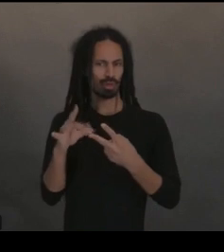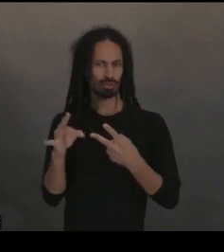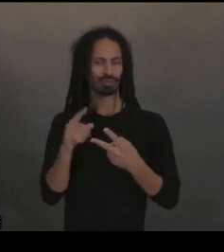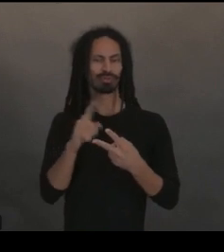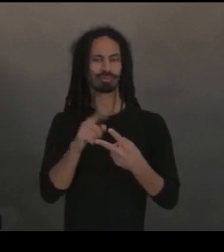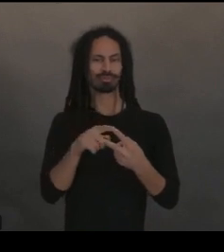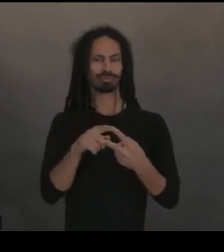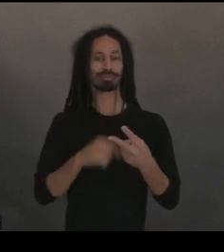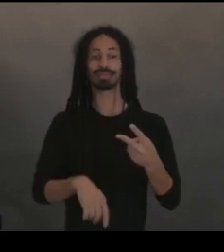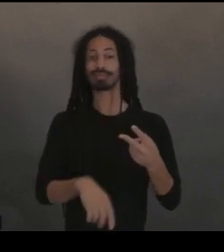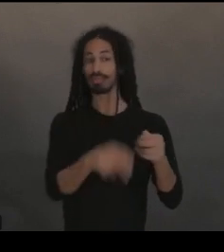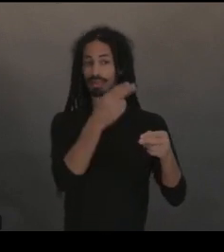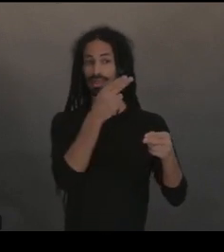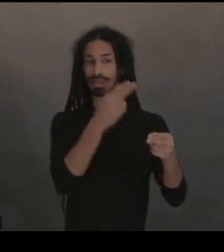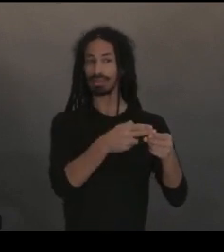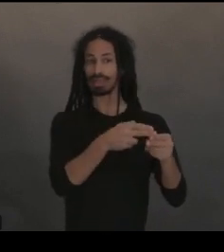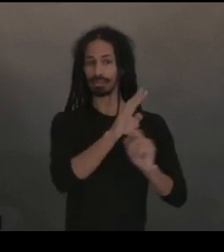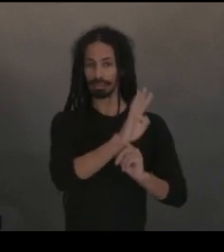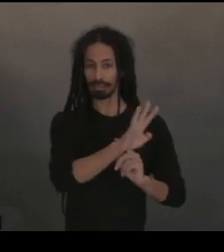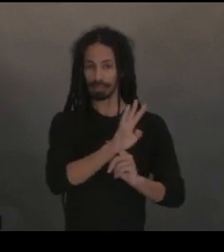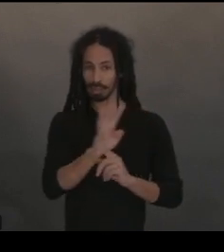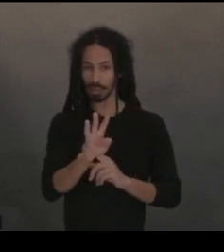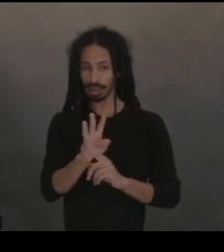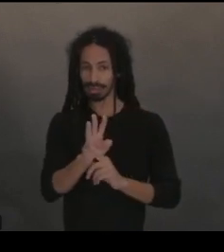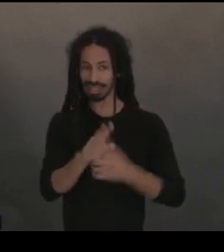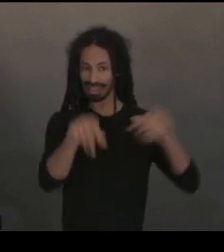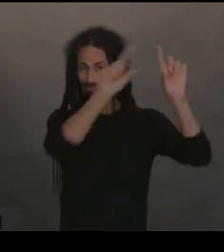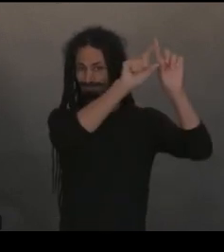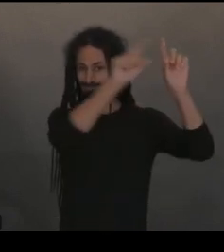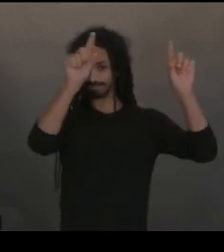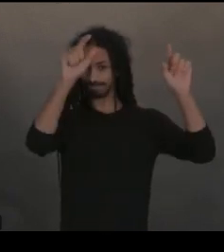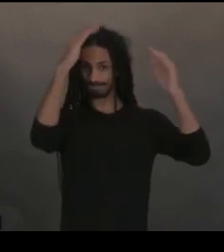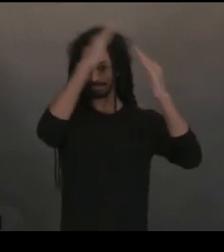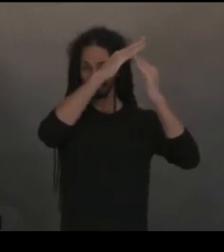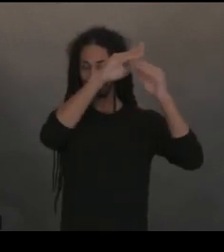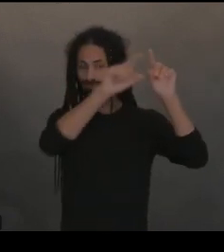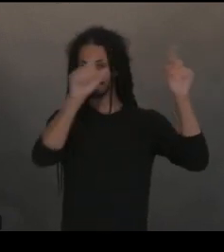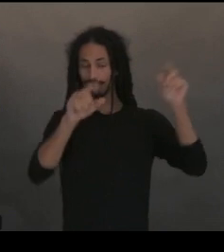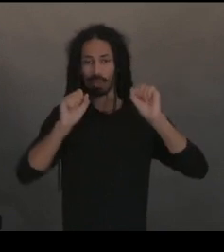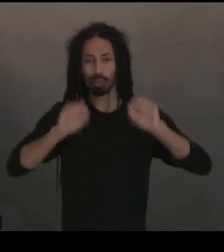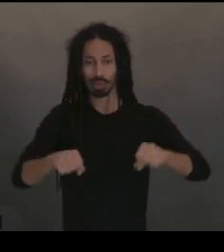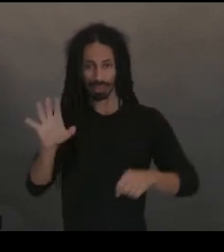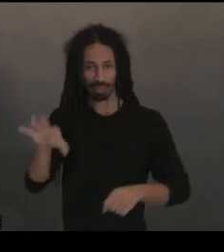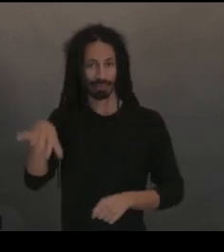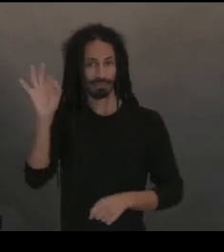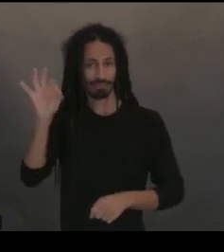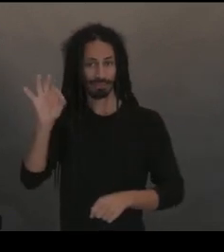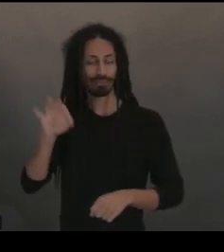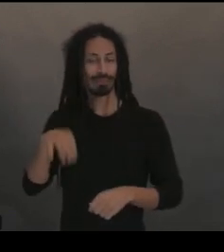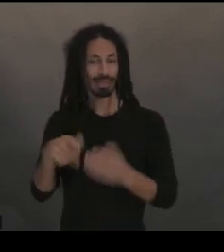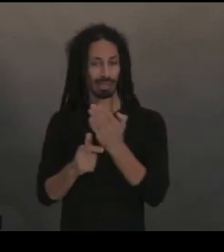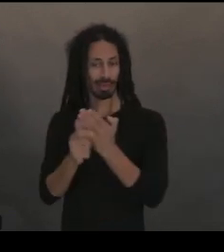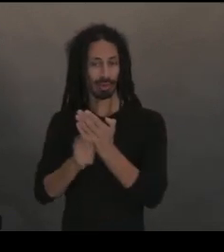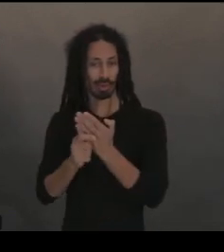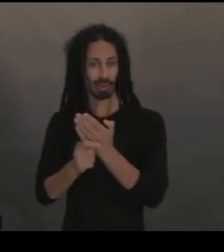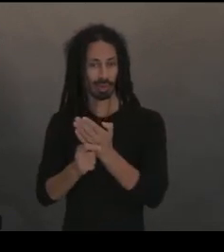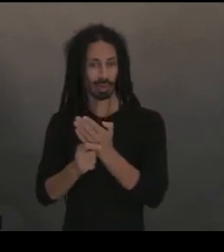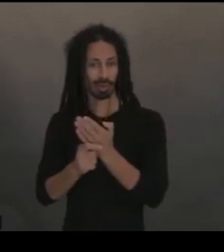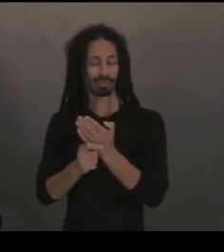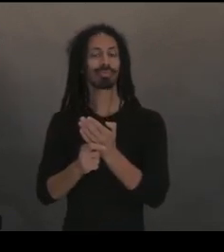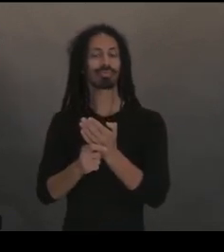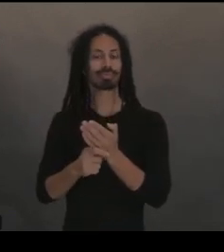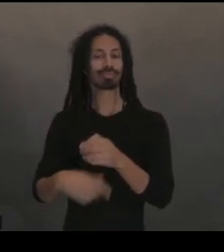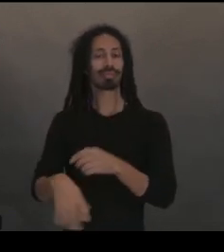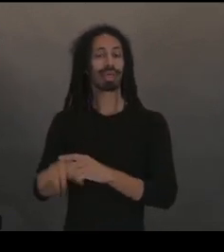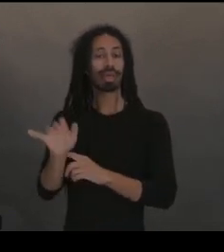have the name of the website. That is a way that people could find this web article. And we've also got